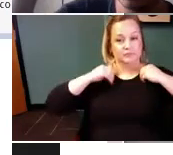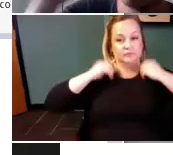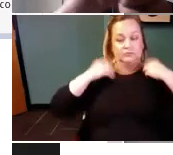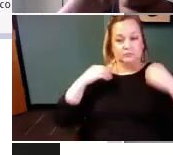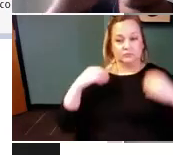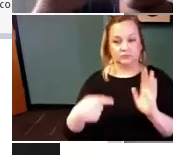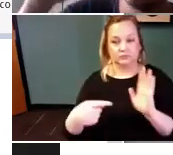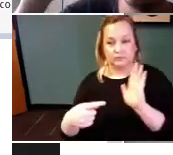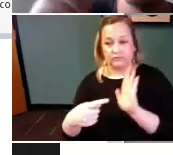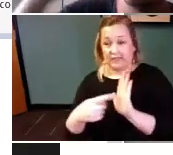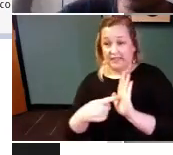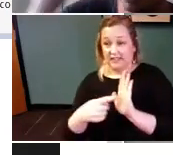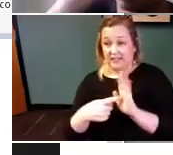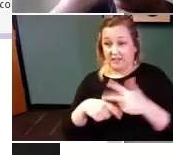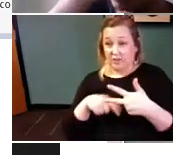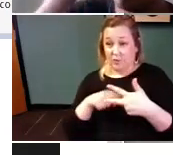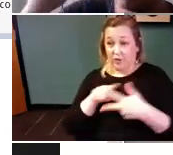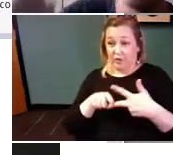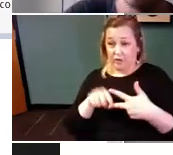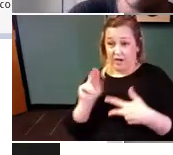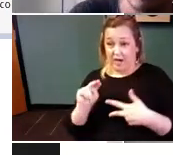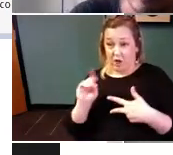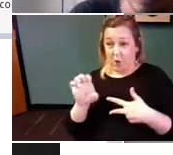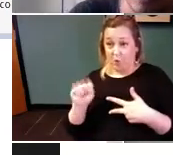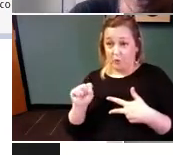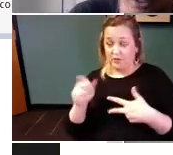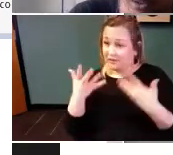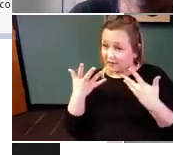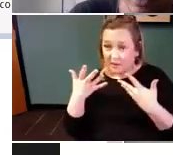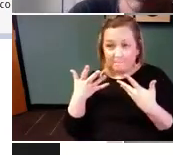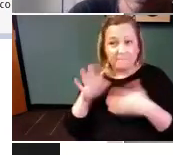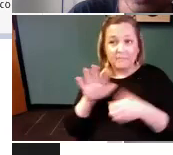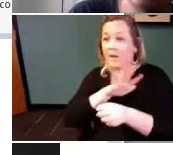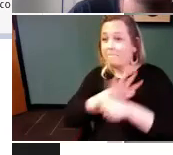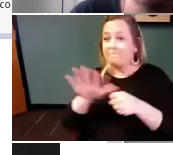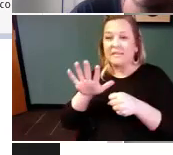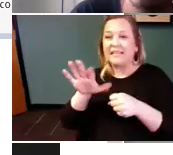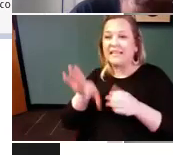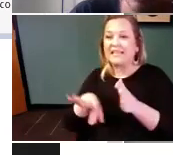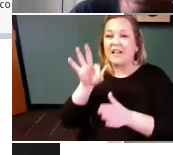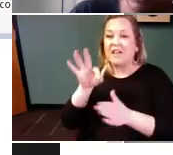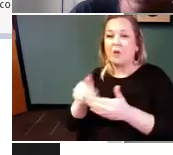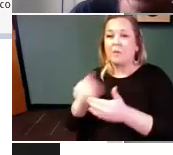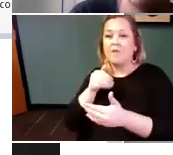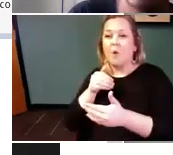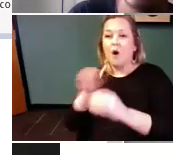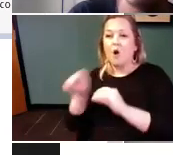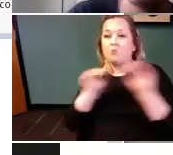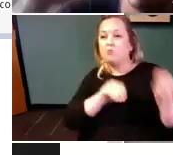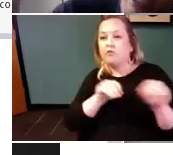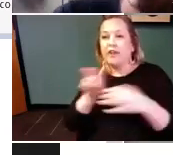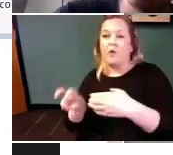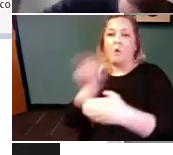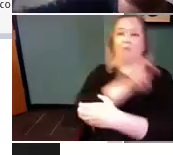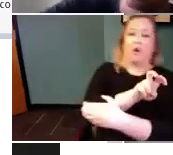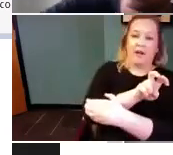so with these particular set of nodes were completely discovered before we moved on here, because we can't move to that particular location. In that